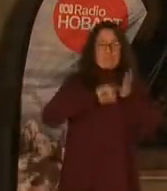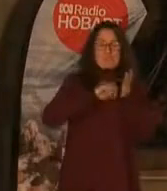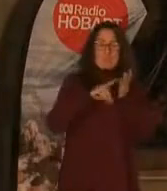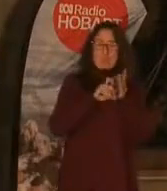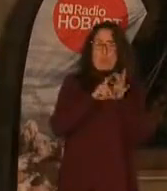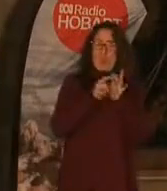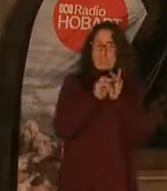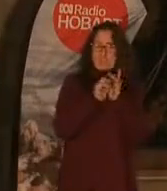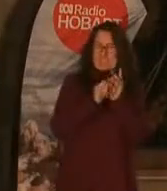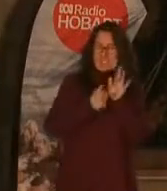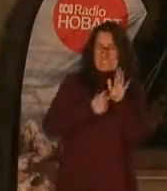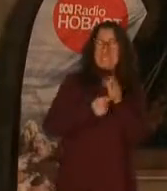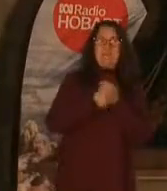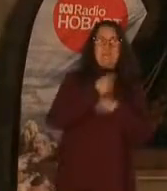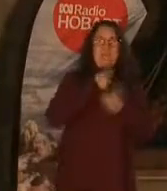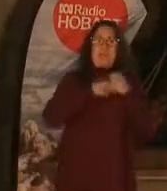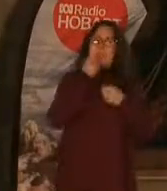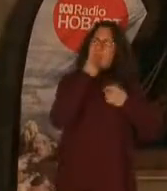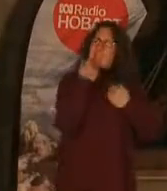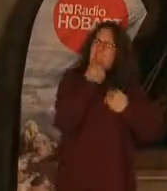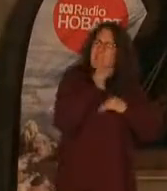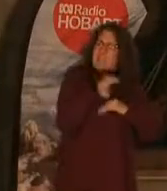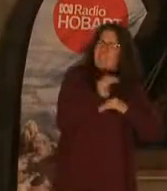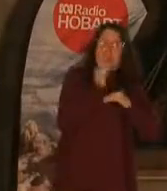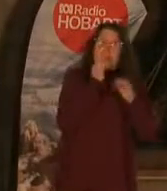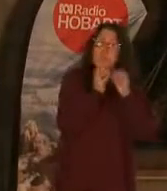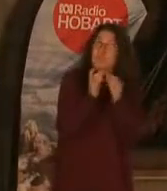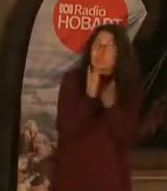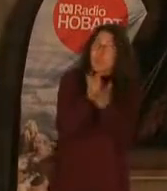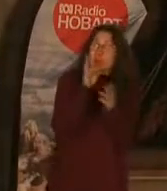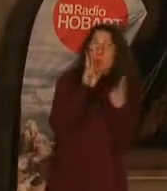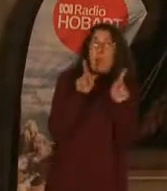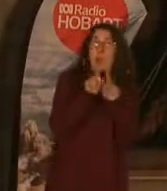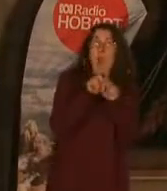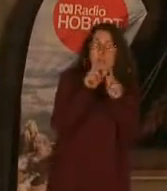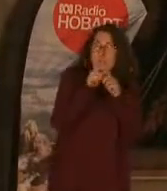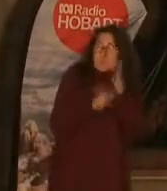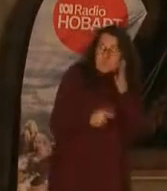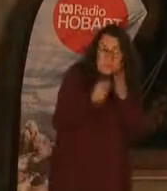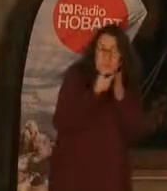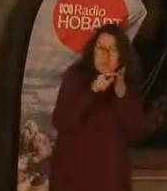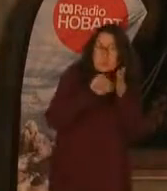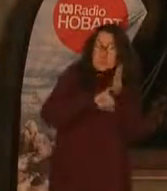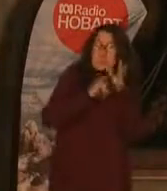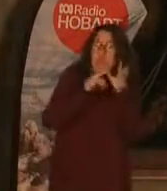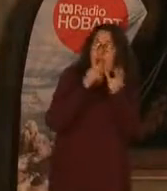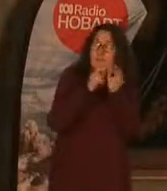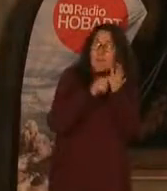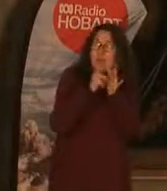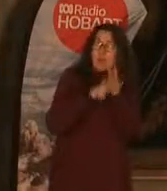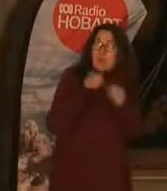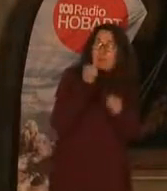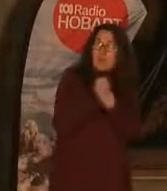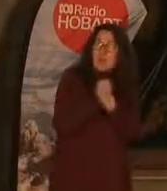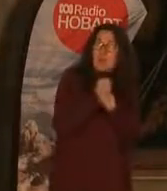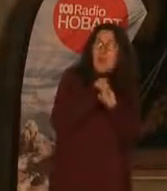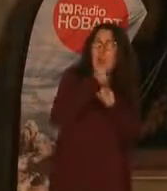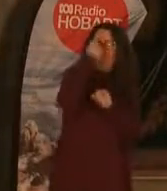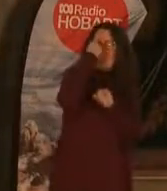also quite disabling. And I think that disablement is not really recognised within the disciplines,